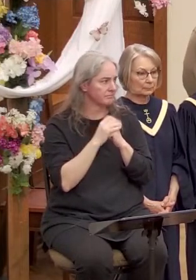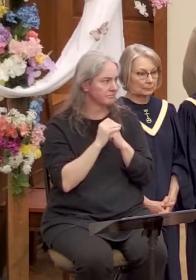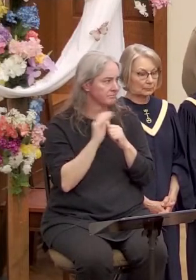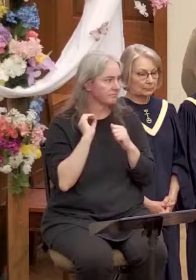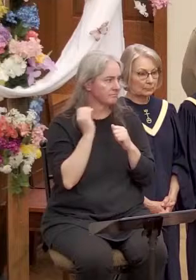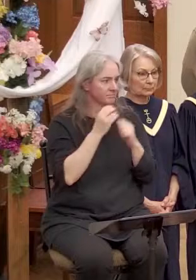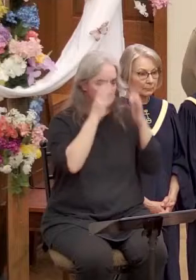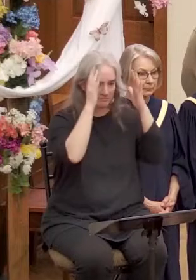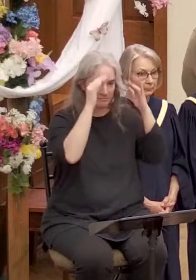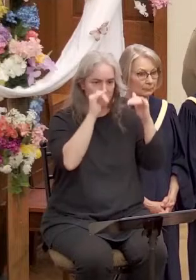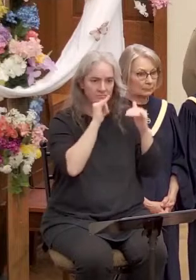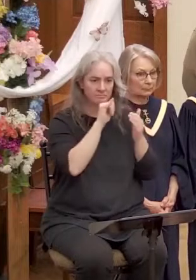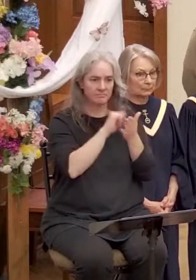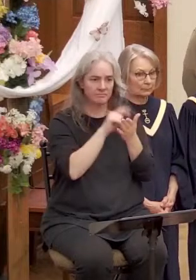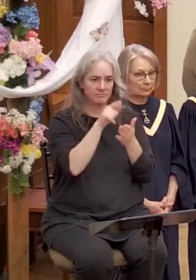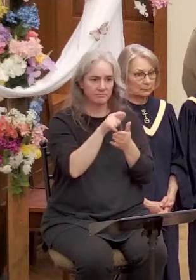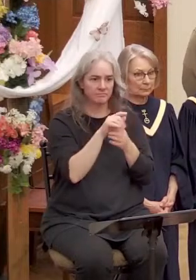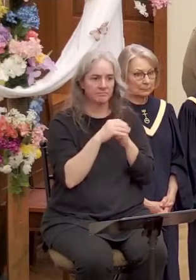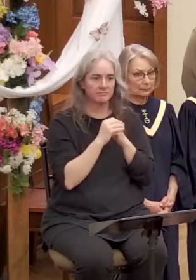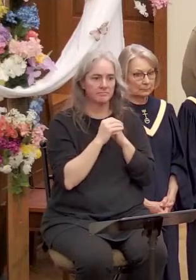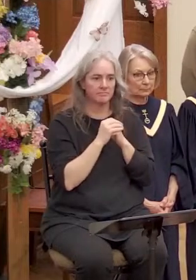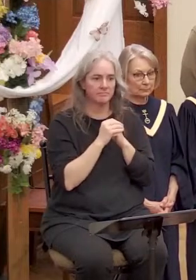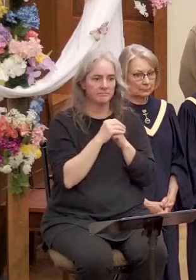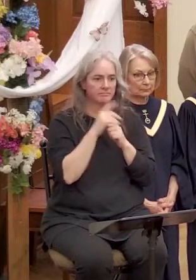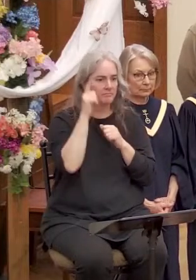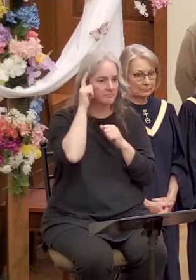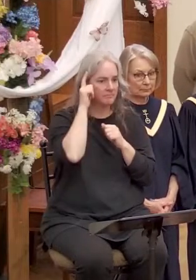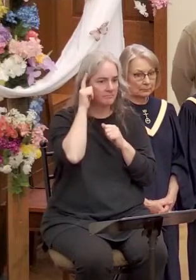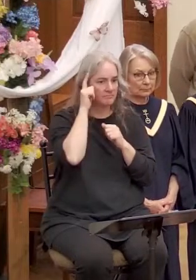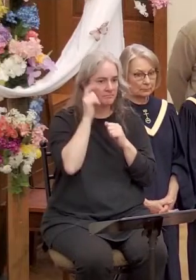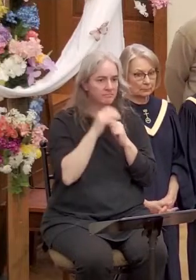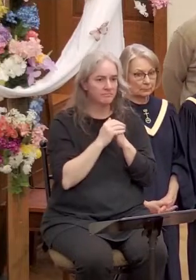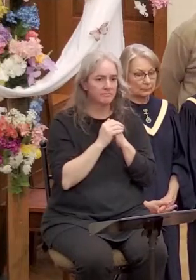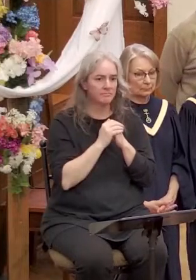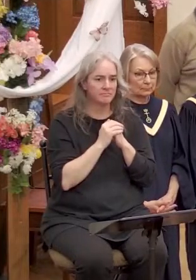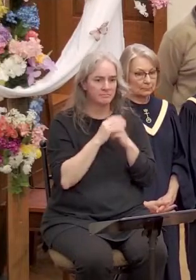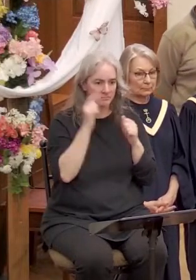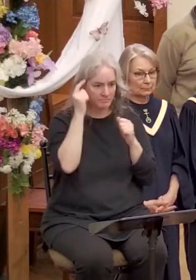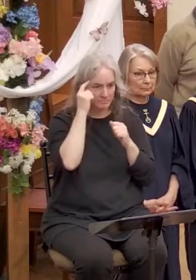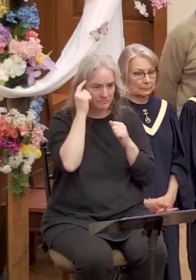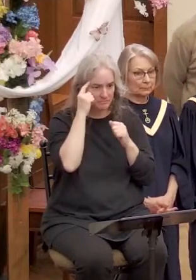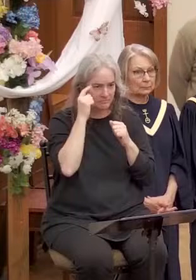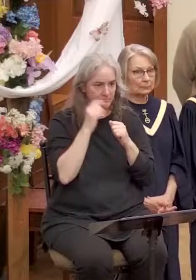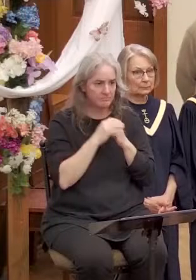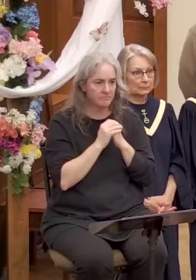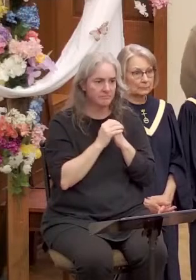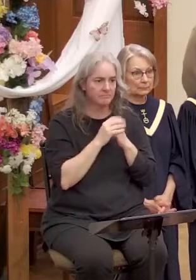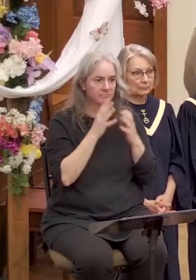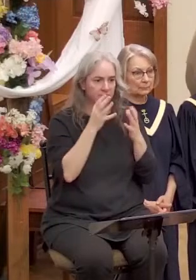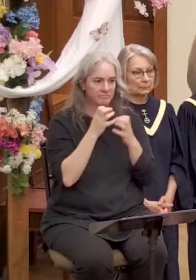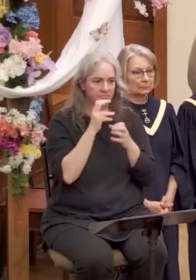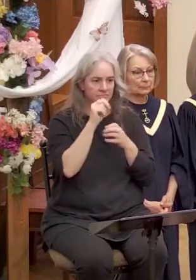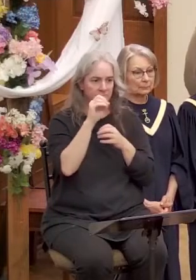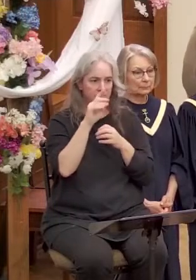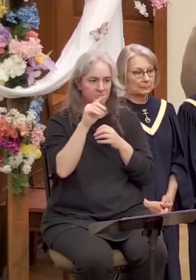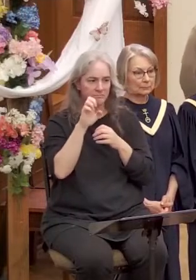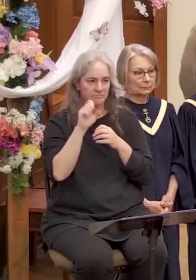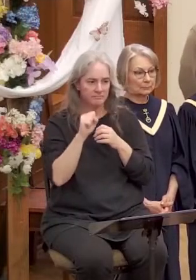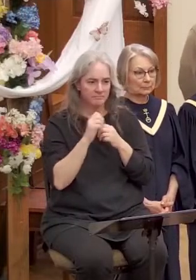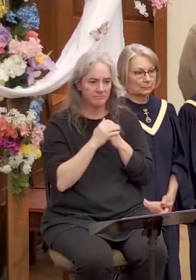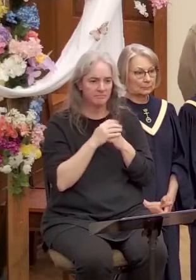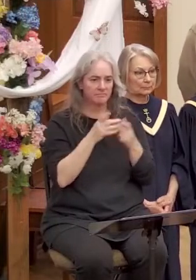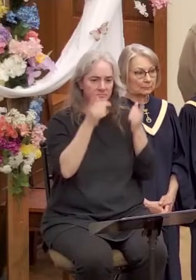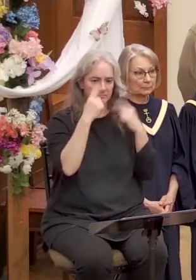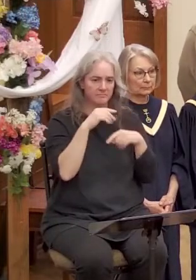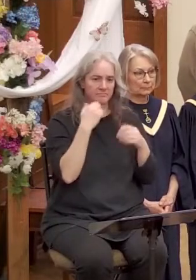hope is that you will listen to the recordings, think about it, take notes, and